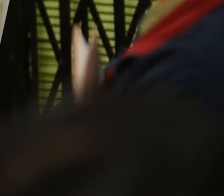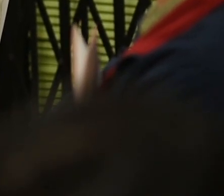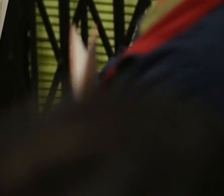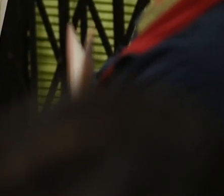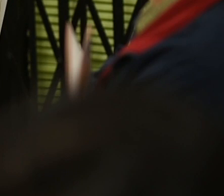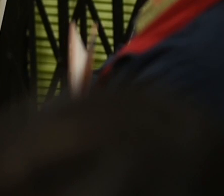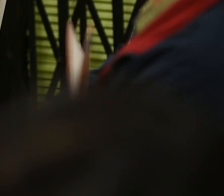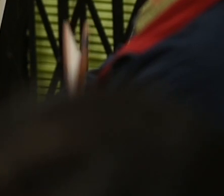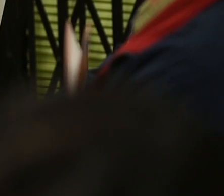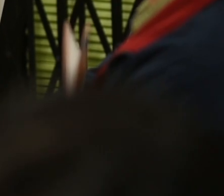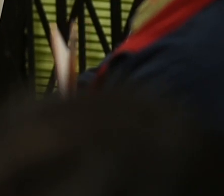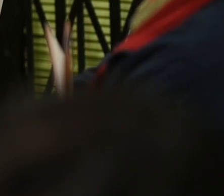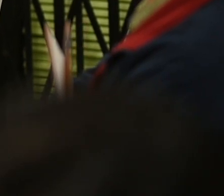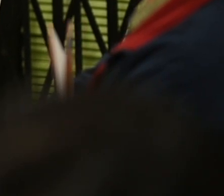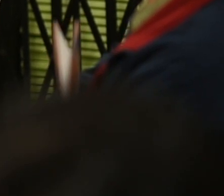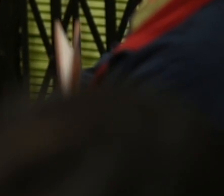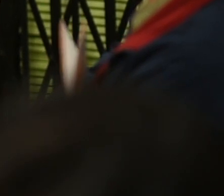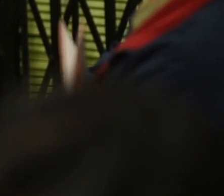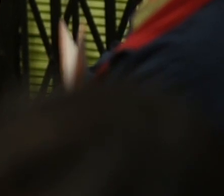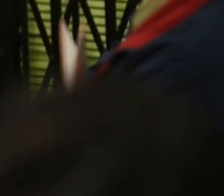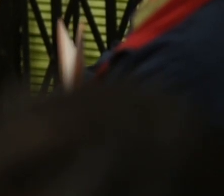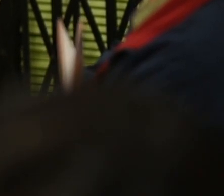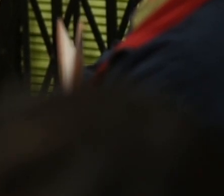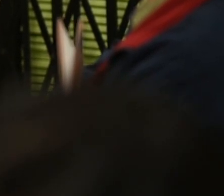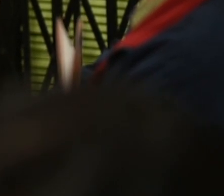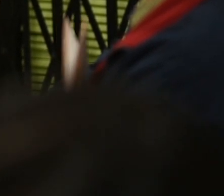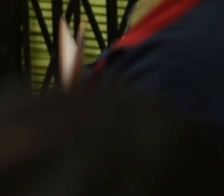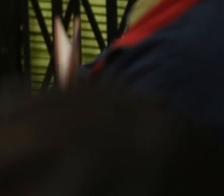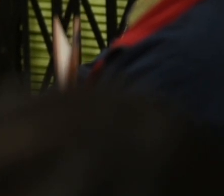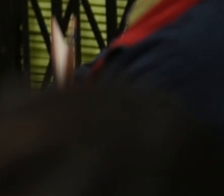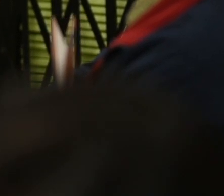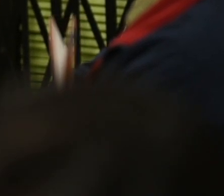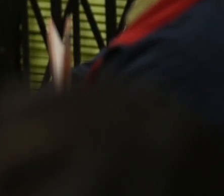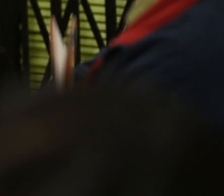really get involved and see this kind of full circle of